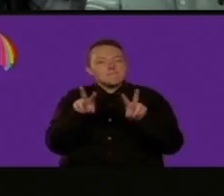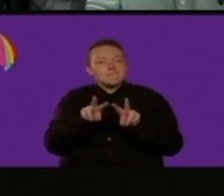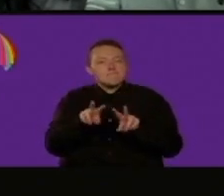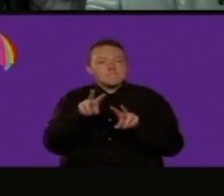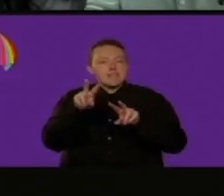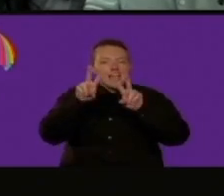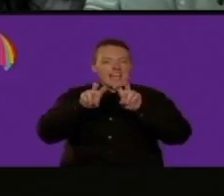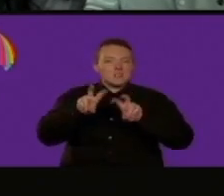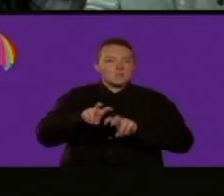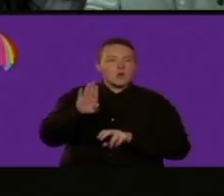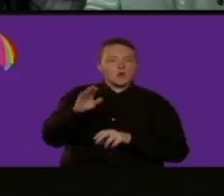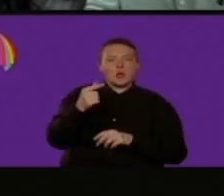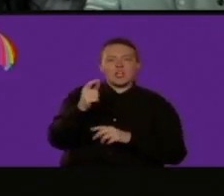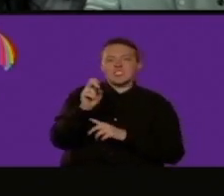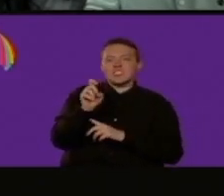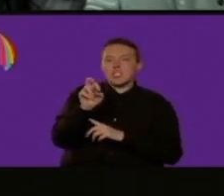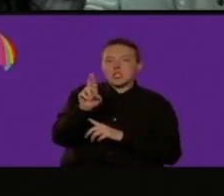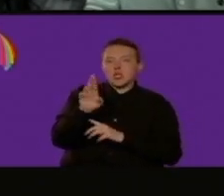used